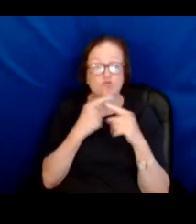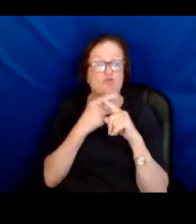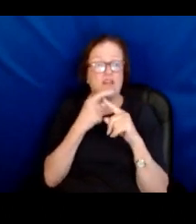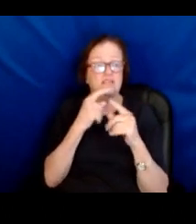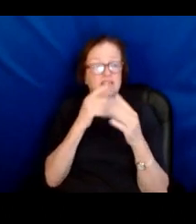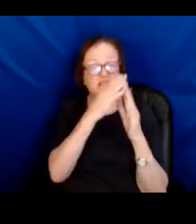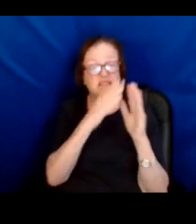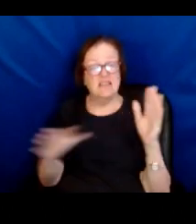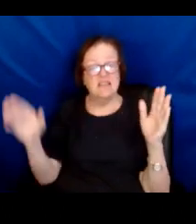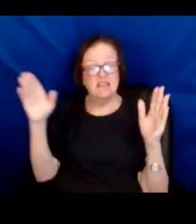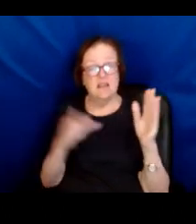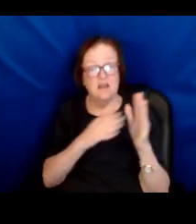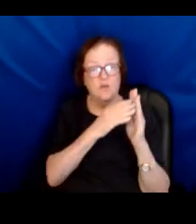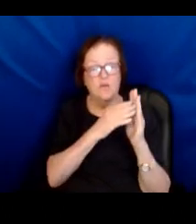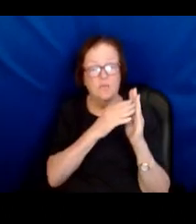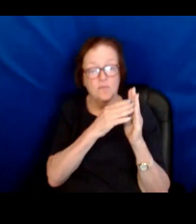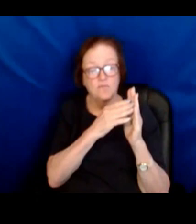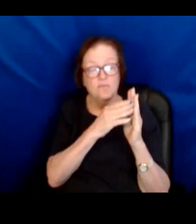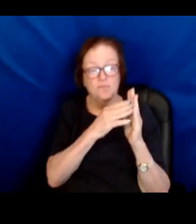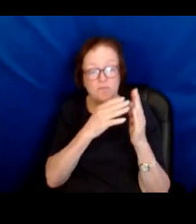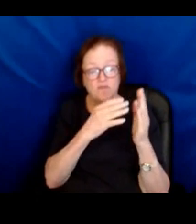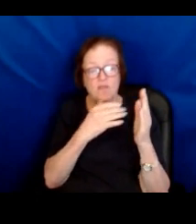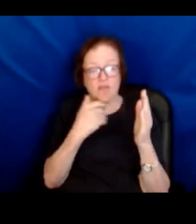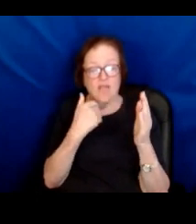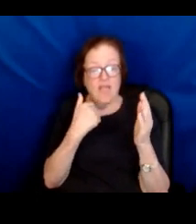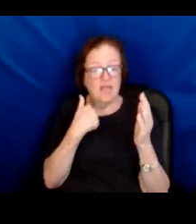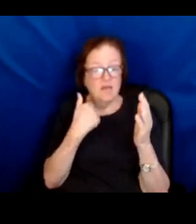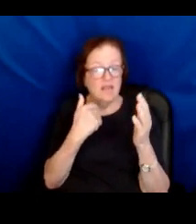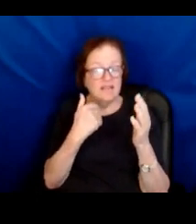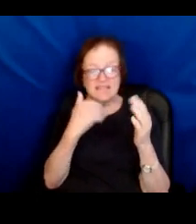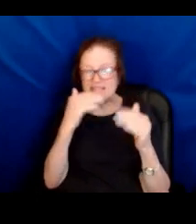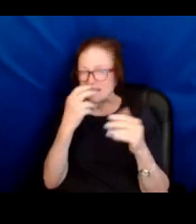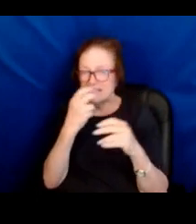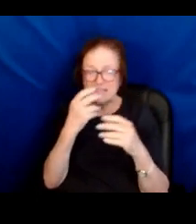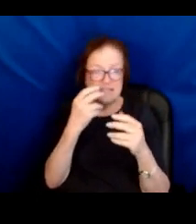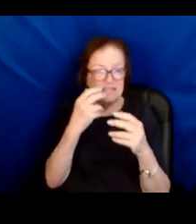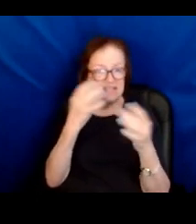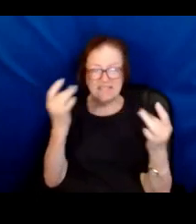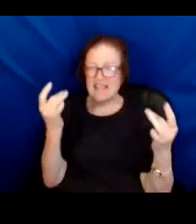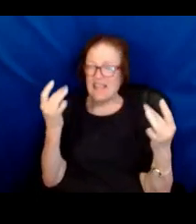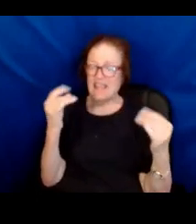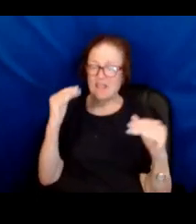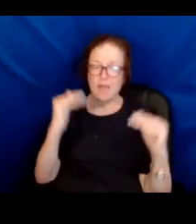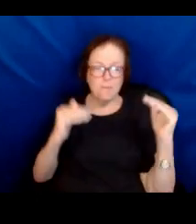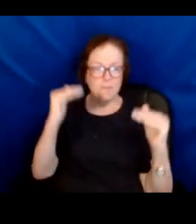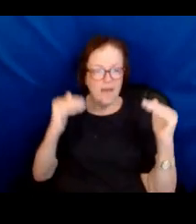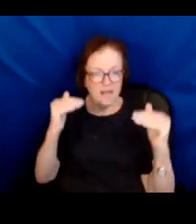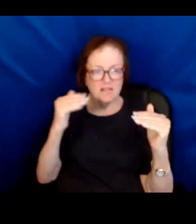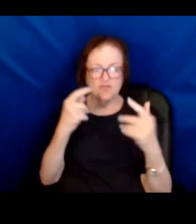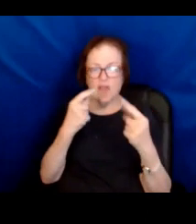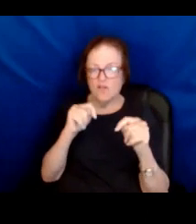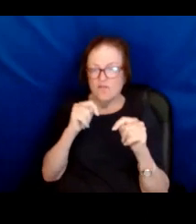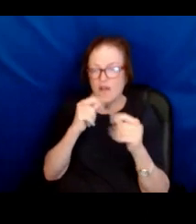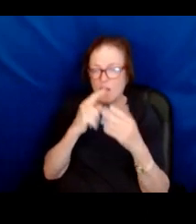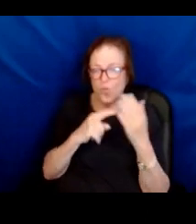place, and characteristics of the population that are going to affect what's needed. So we wanted to try to explore what it would look like to